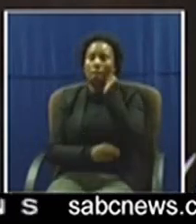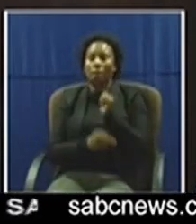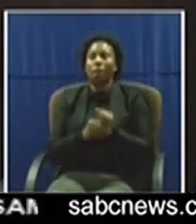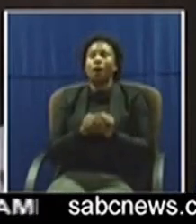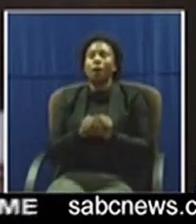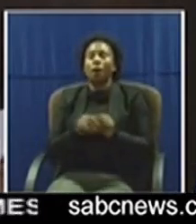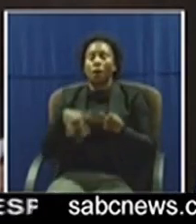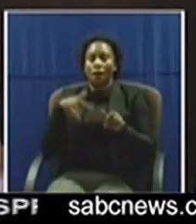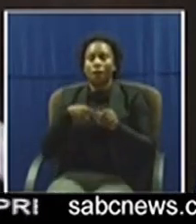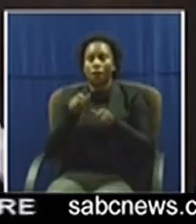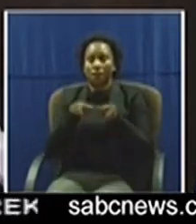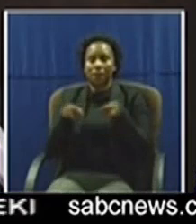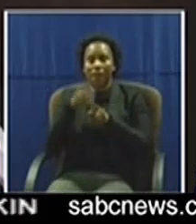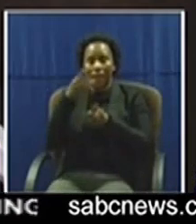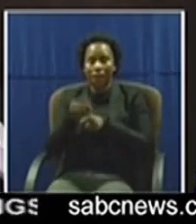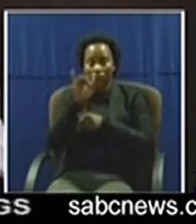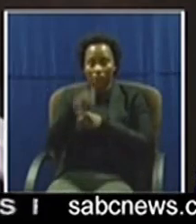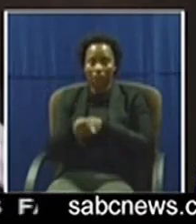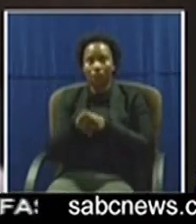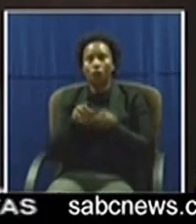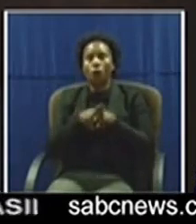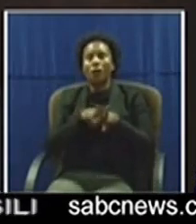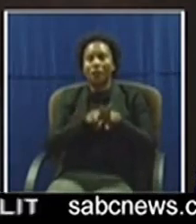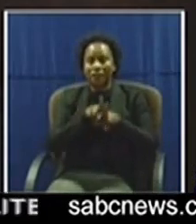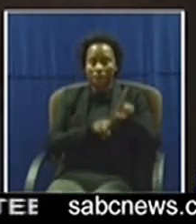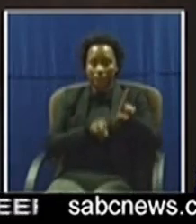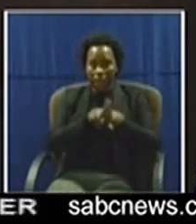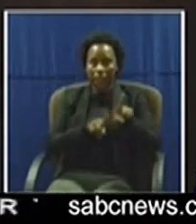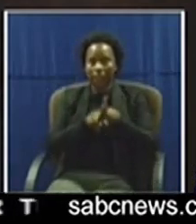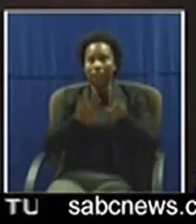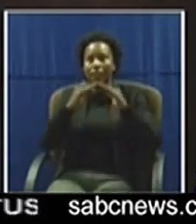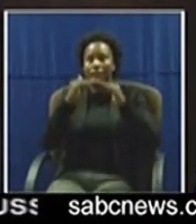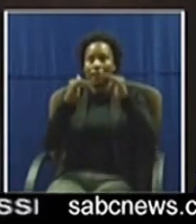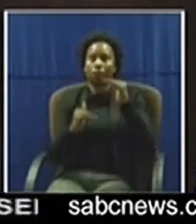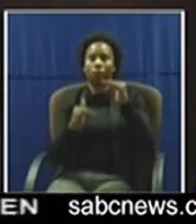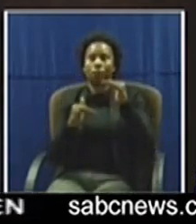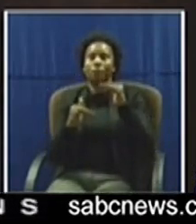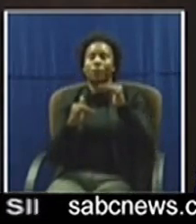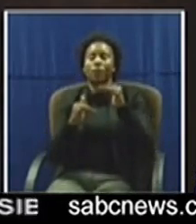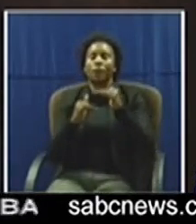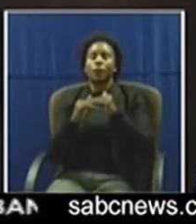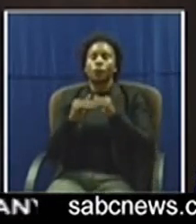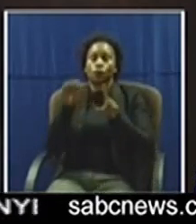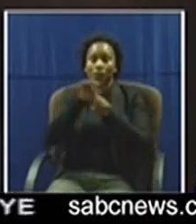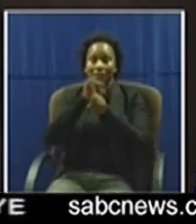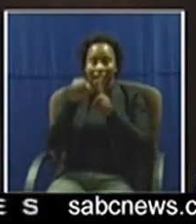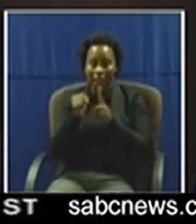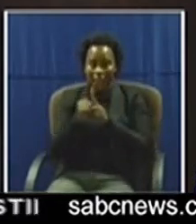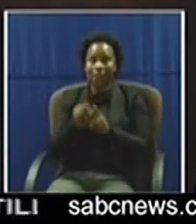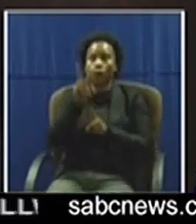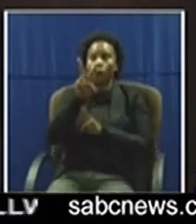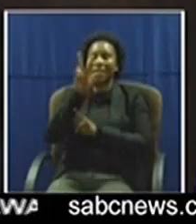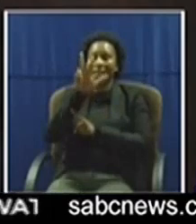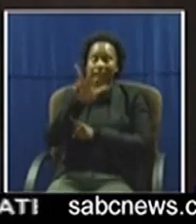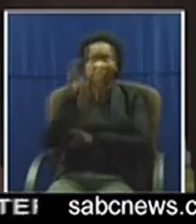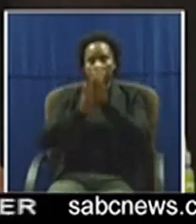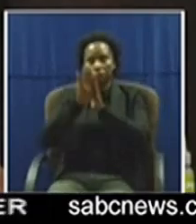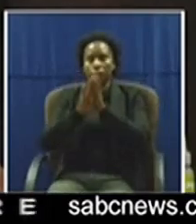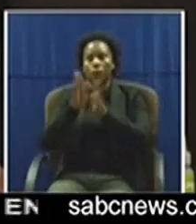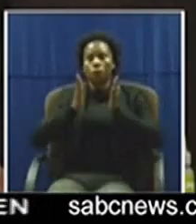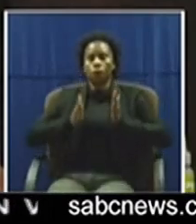collective failures to create a more just and equal society 28 years after consigning apartheid to